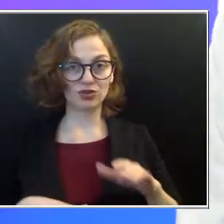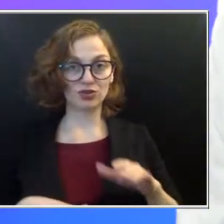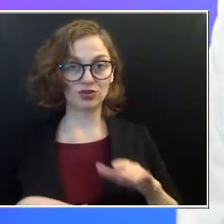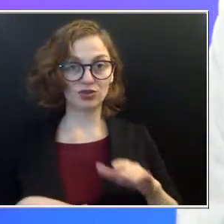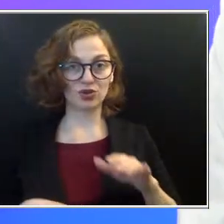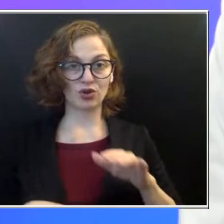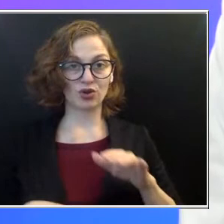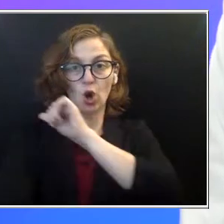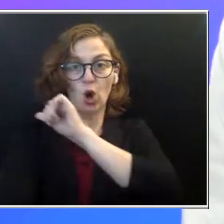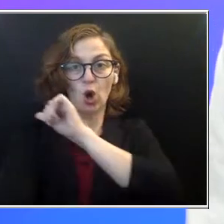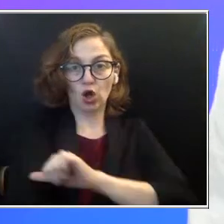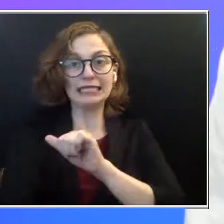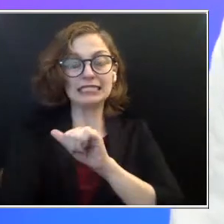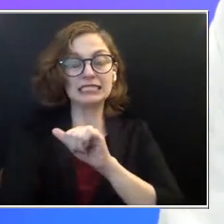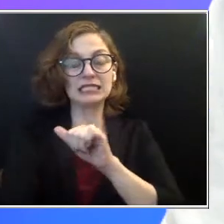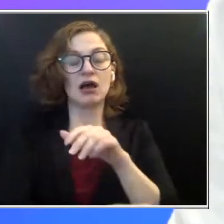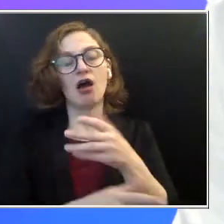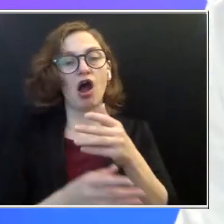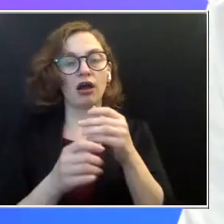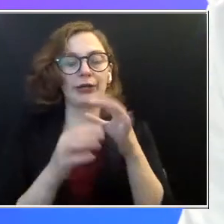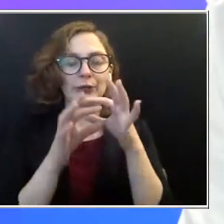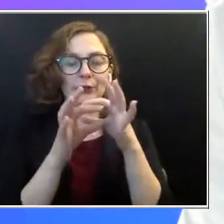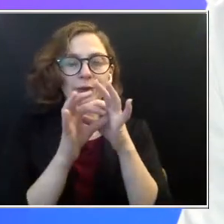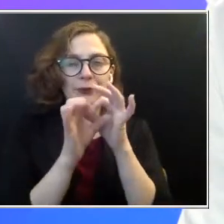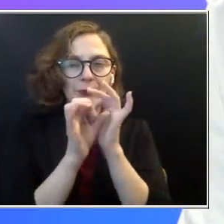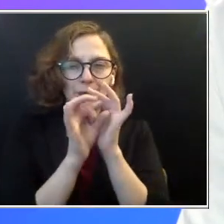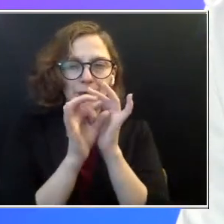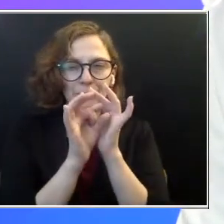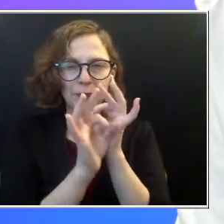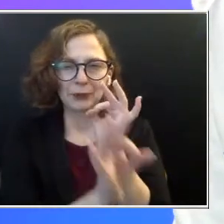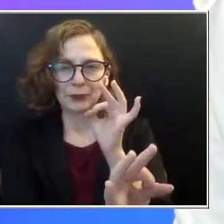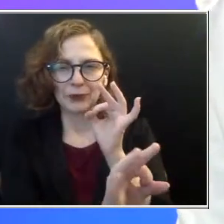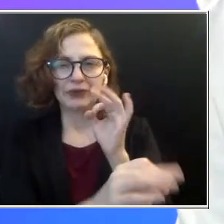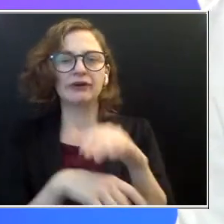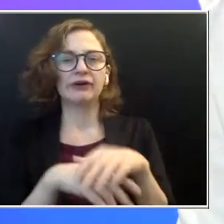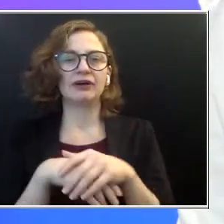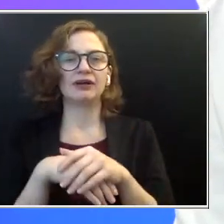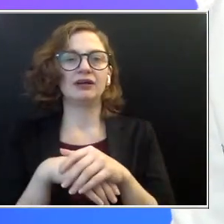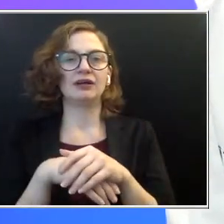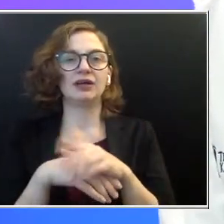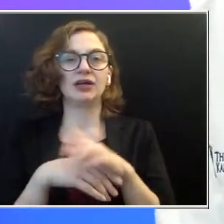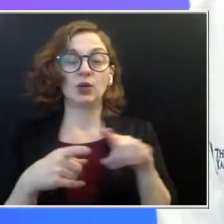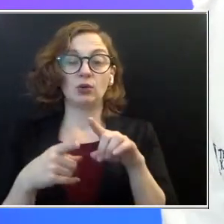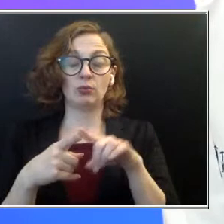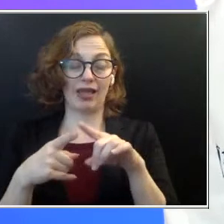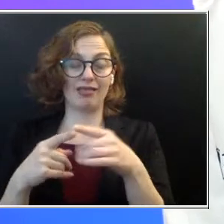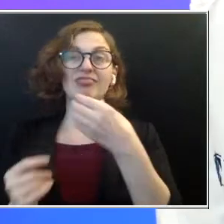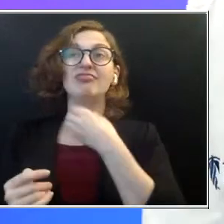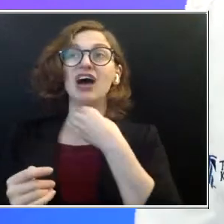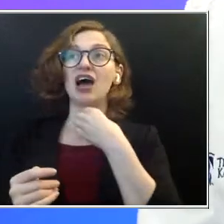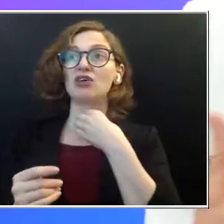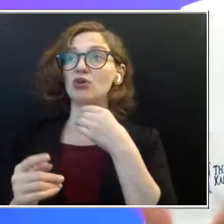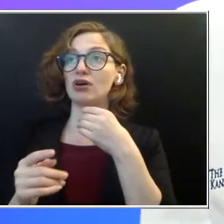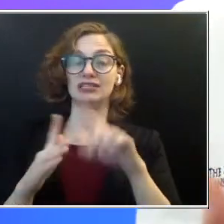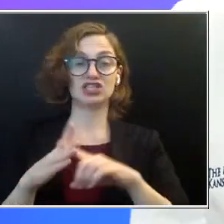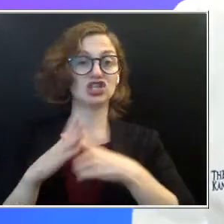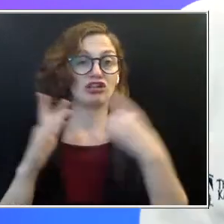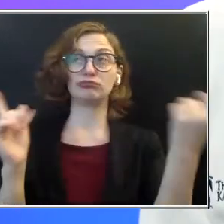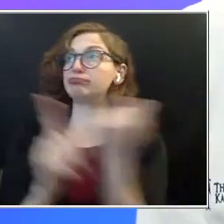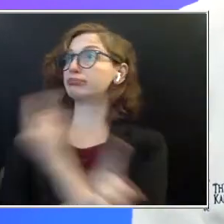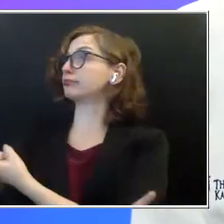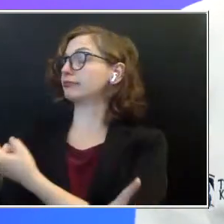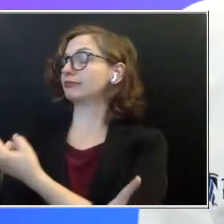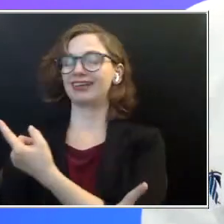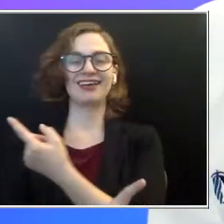hadn't been causing you problems before, in the presence of thyroid dysfunction, that might be unmasked. And so you might see